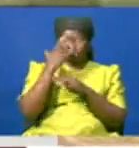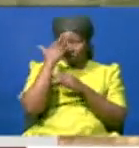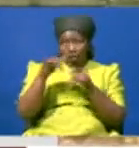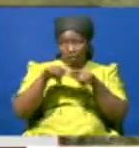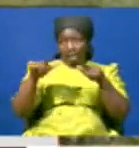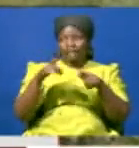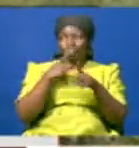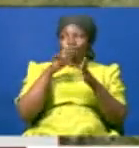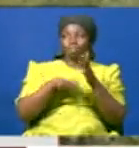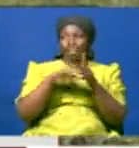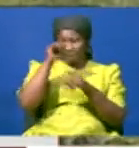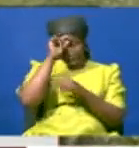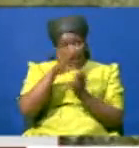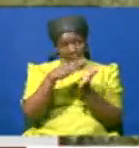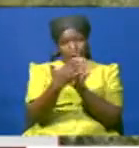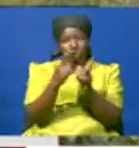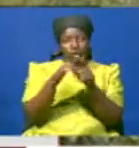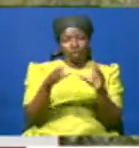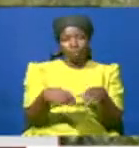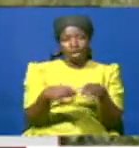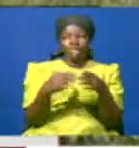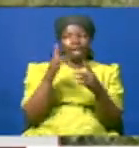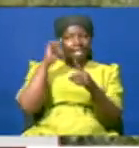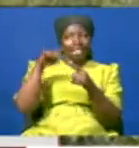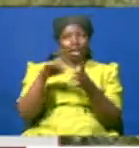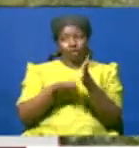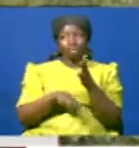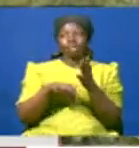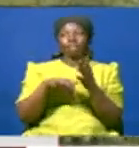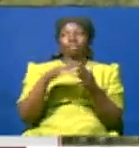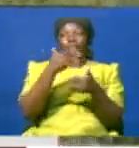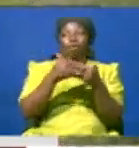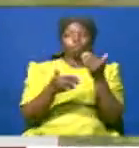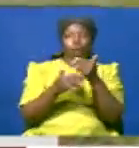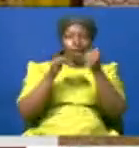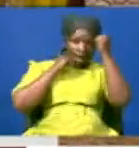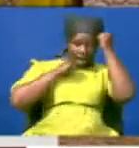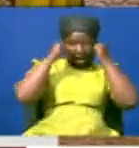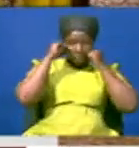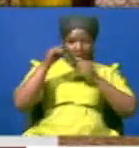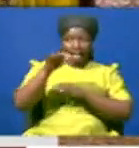the community with the aim of constructing army barracks in the area, which residents obliged.